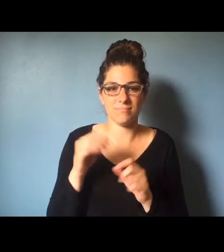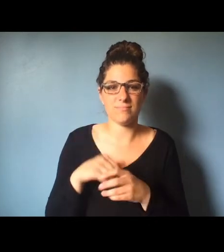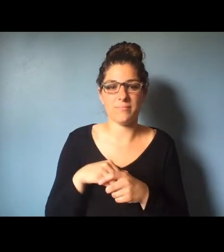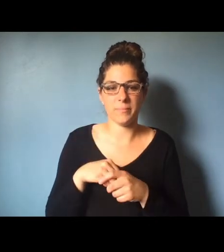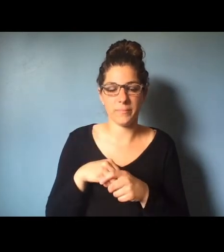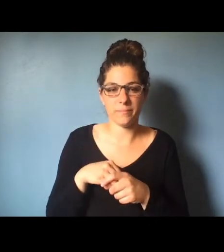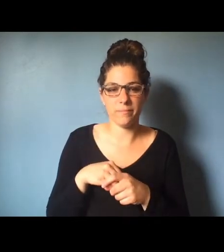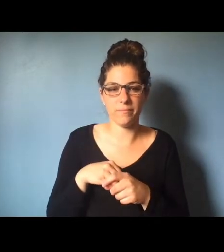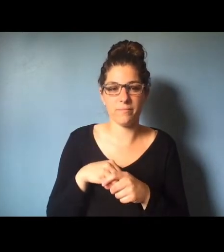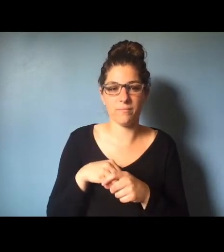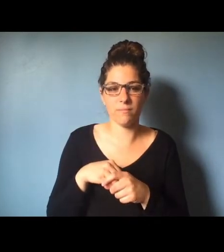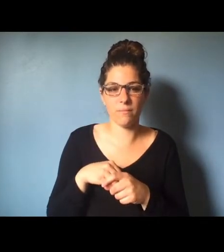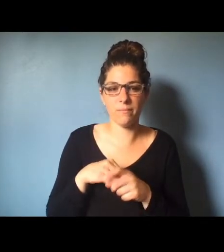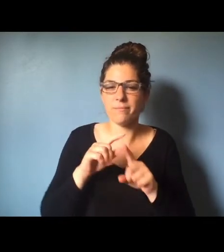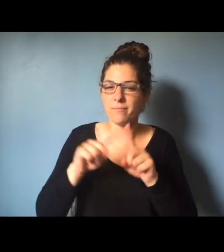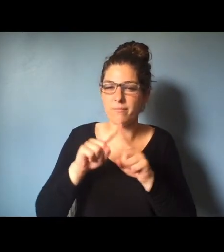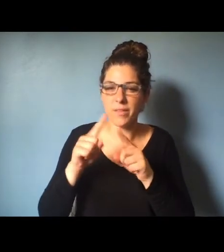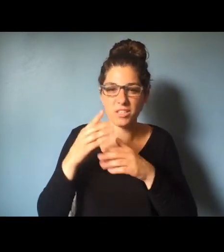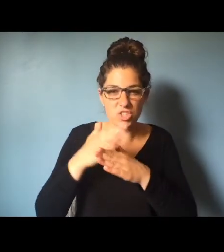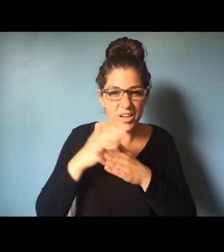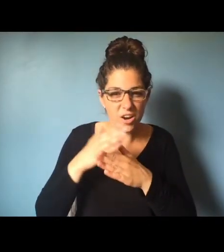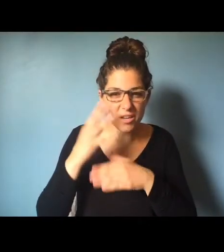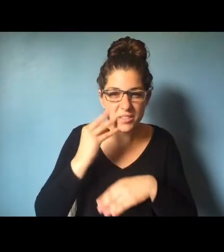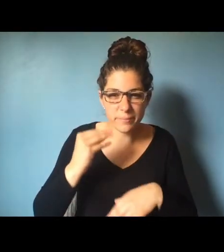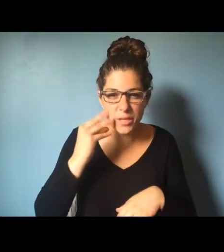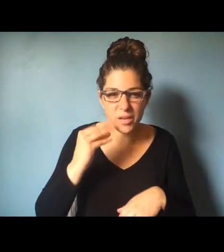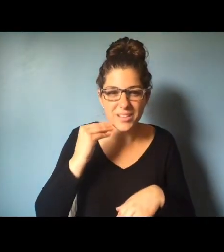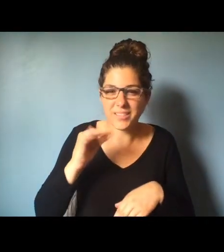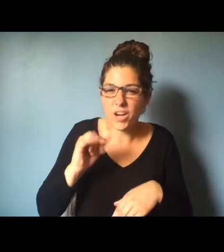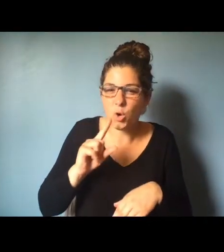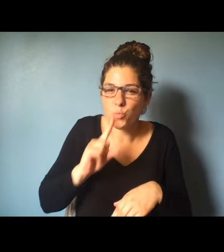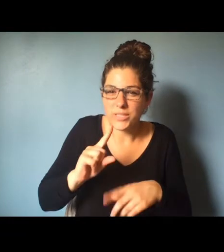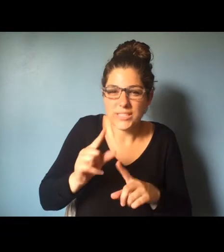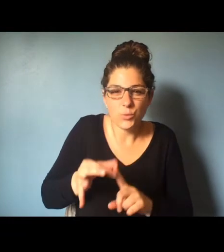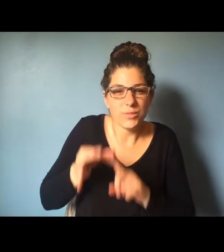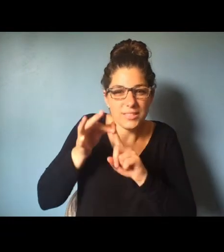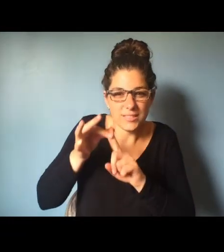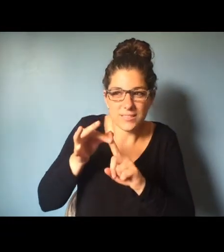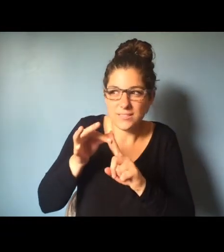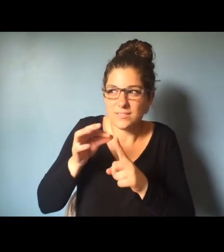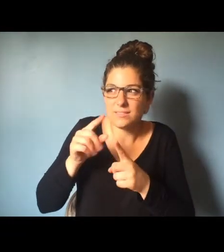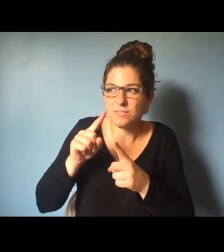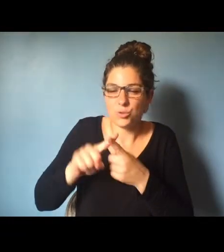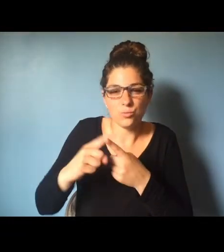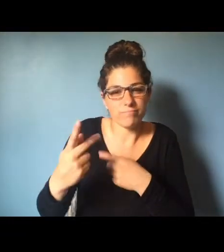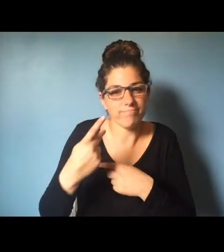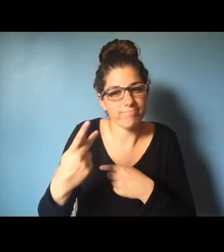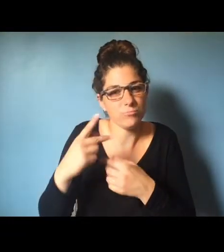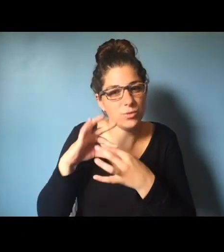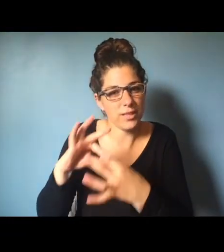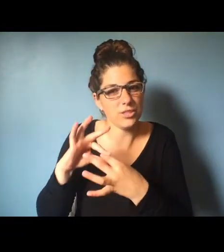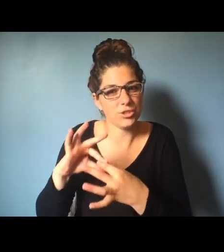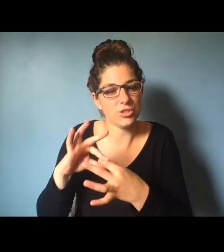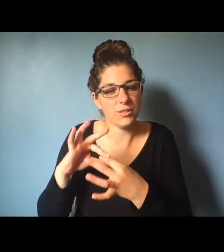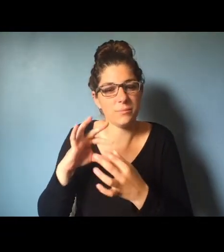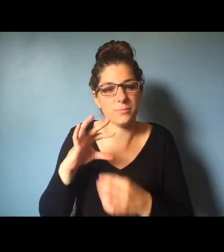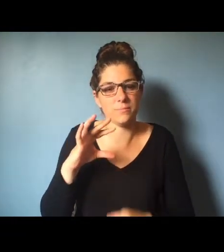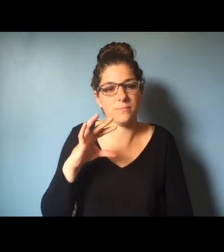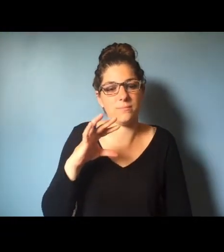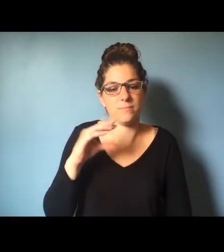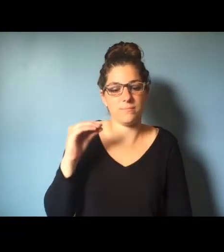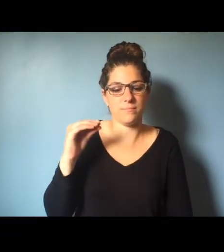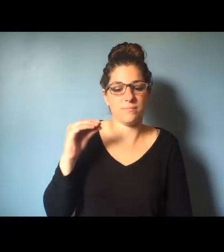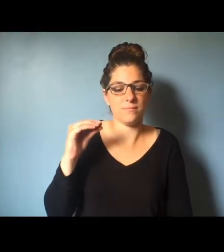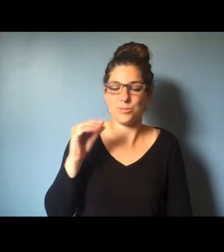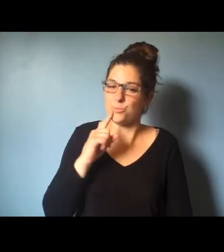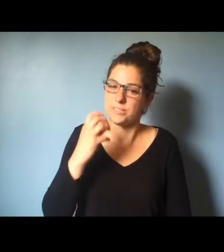you have all these shared experiences that are so unique to you in those relationships, and it's